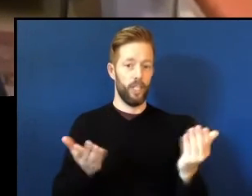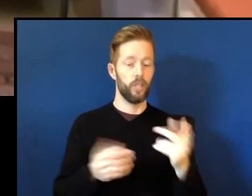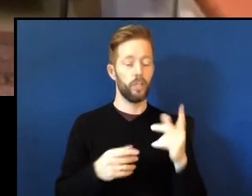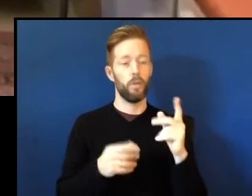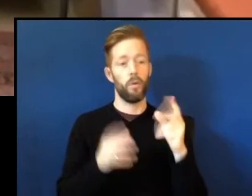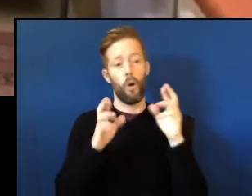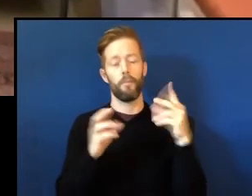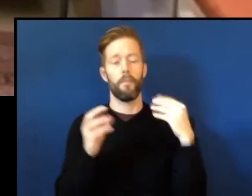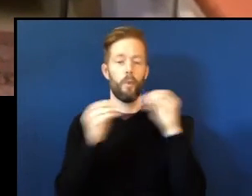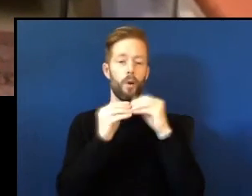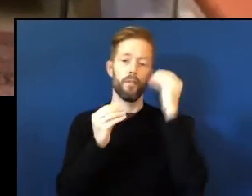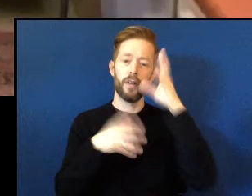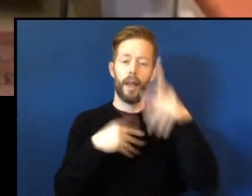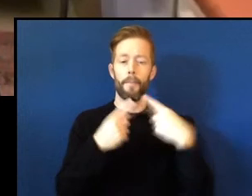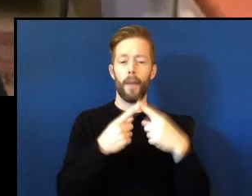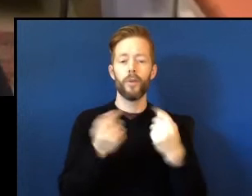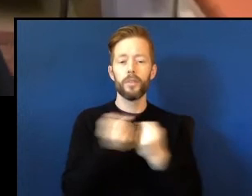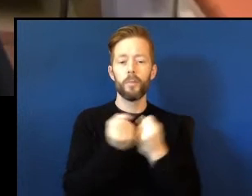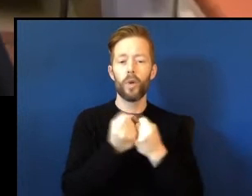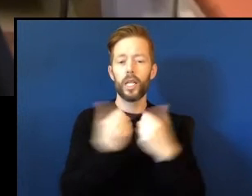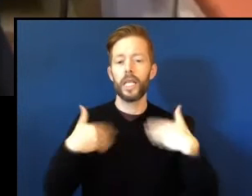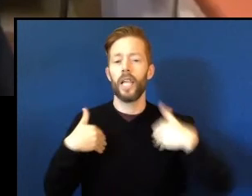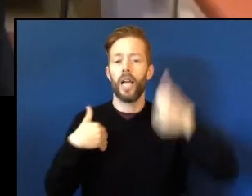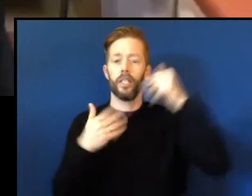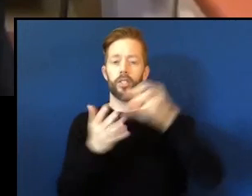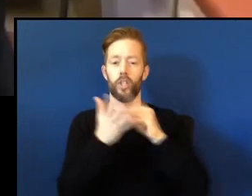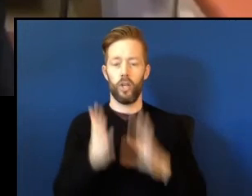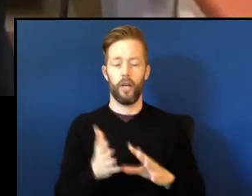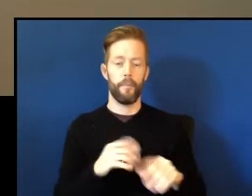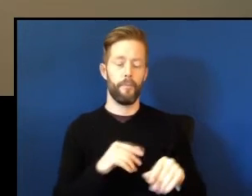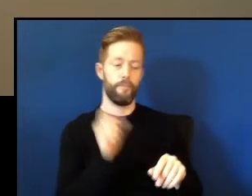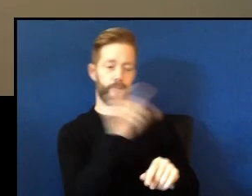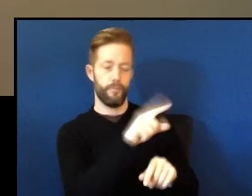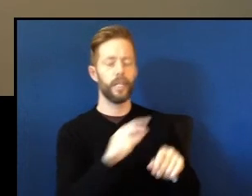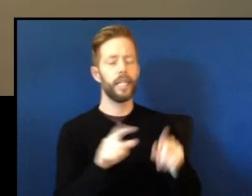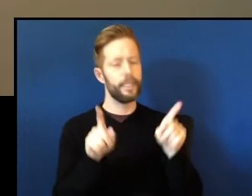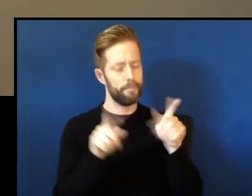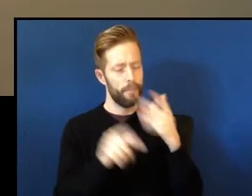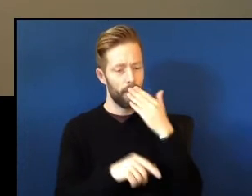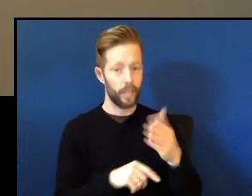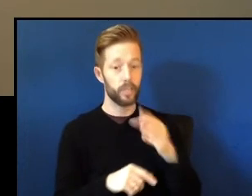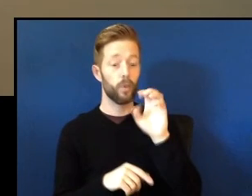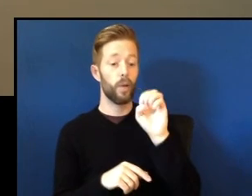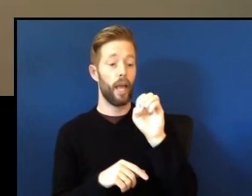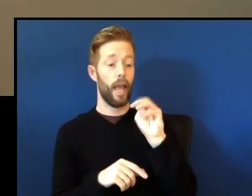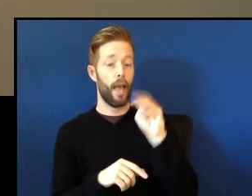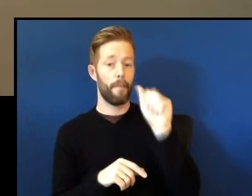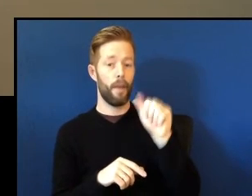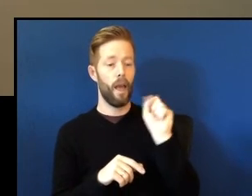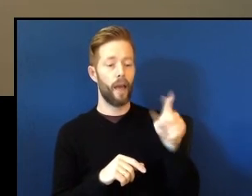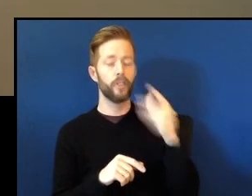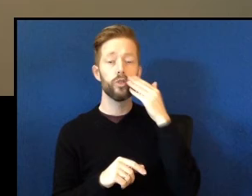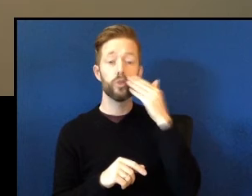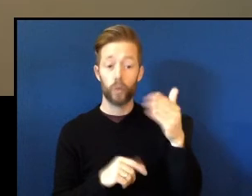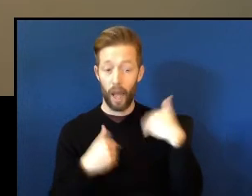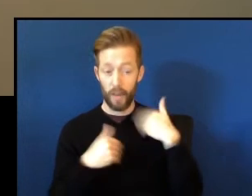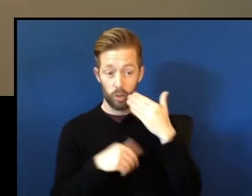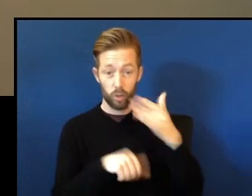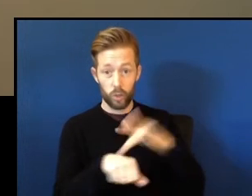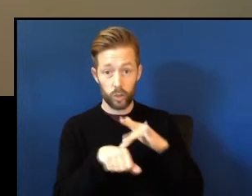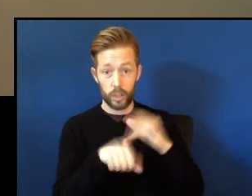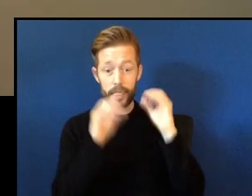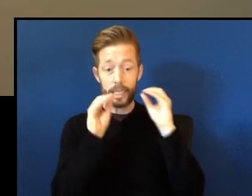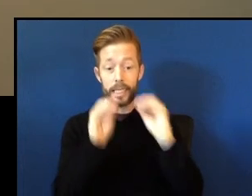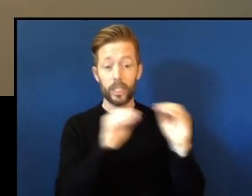in the coming years. Great, thanks. So Emma asked if there are any good resources for teaching kids